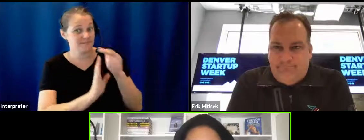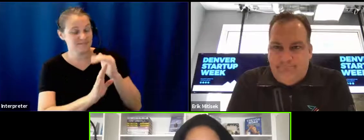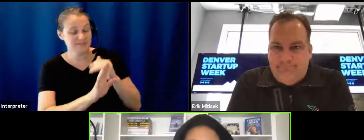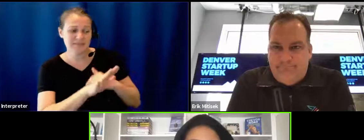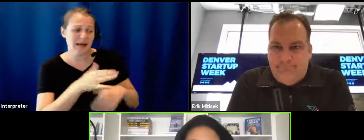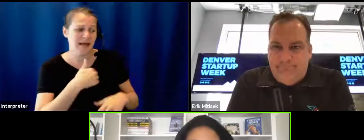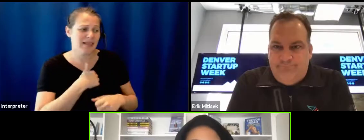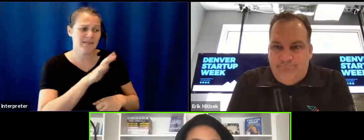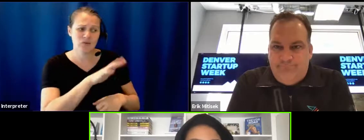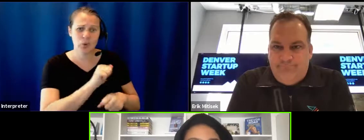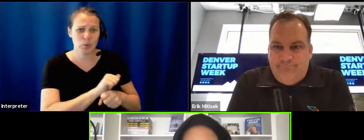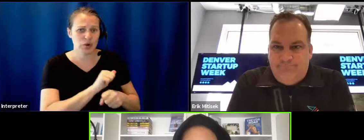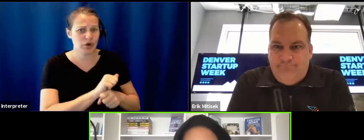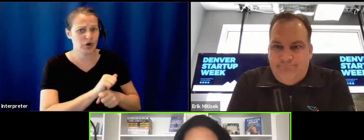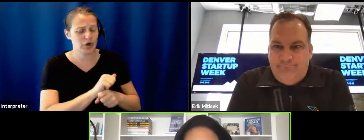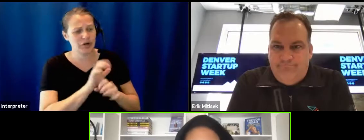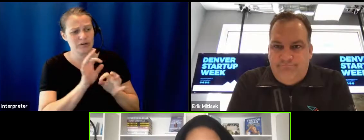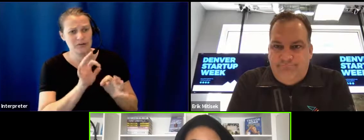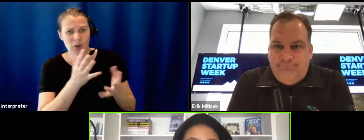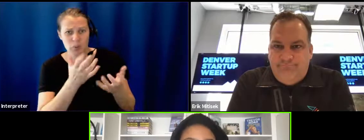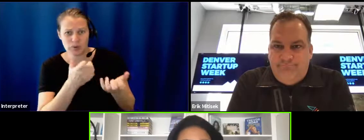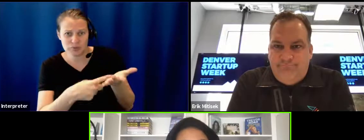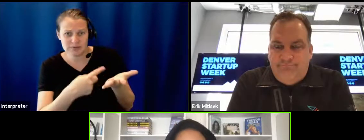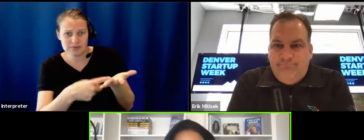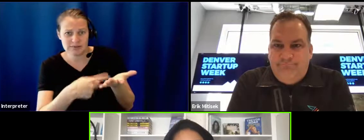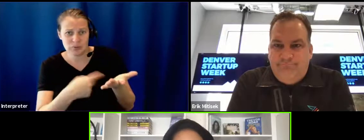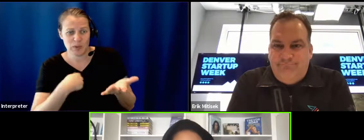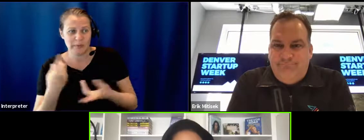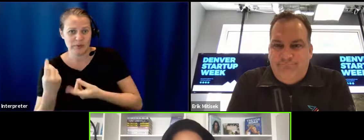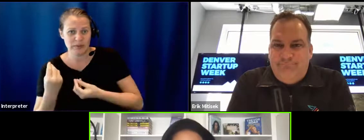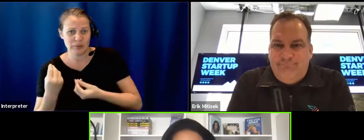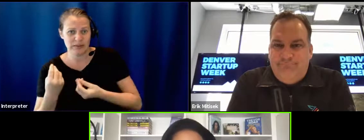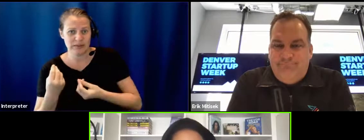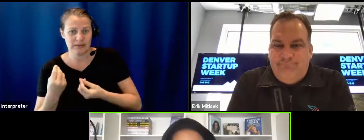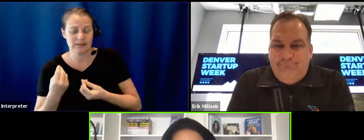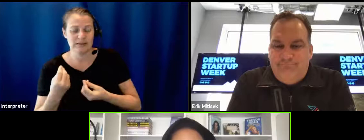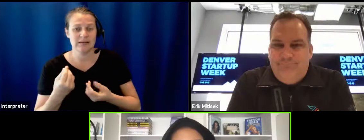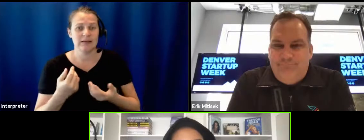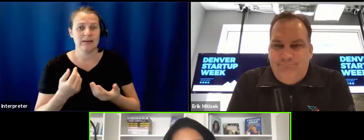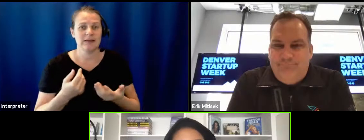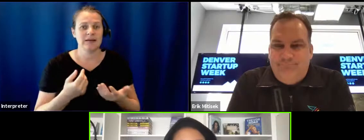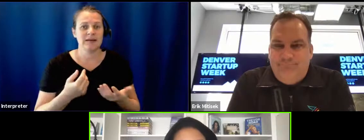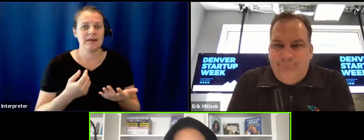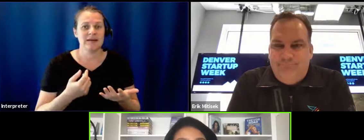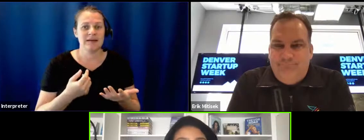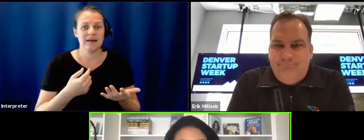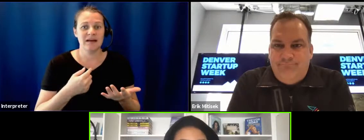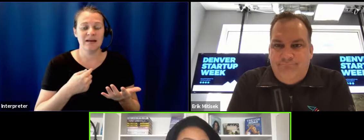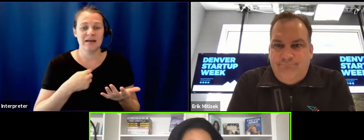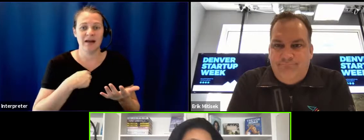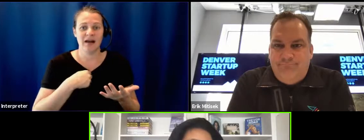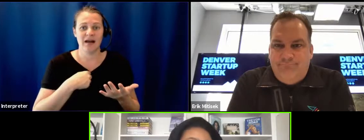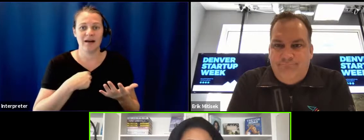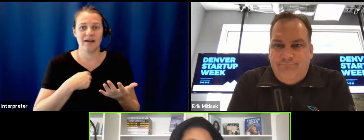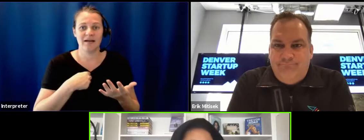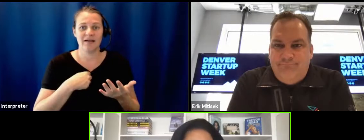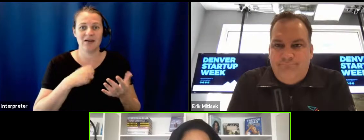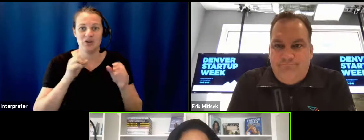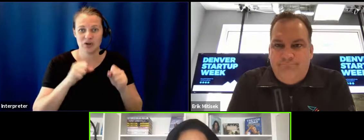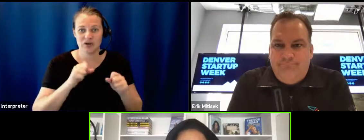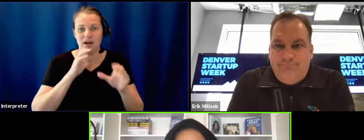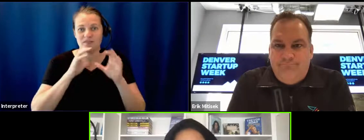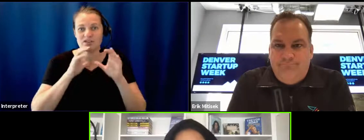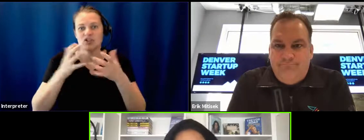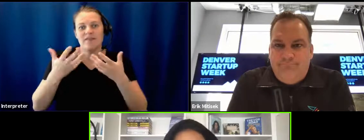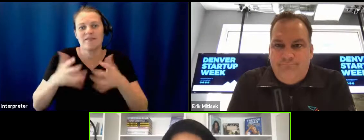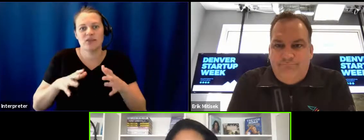your work and I'd love to talk to you about what I'm doing. And this was after I had the, you know, I had the ability to have those conversations with other people.